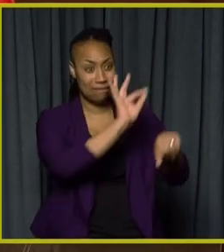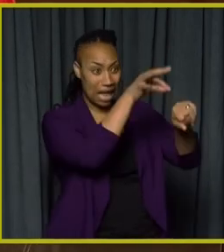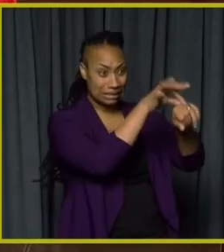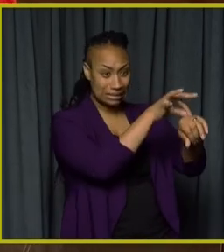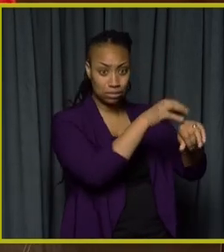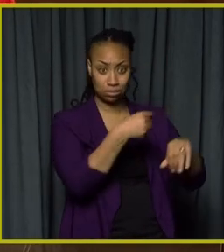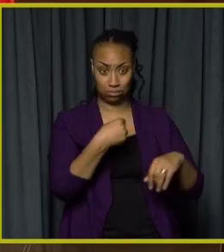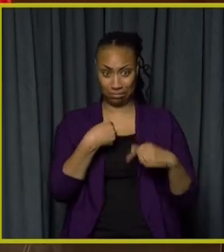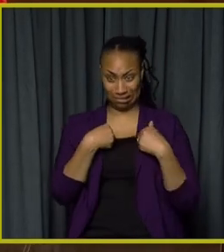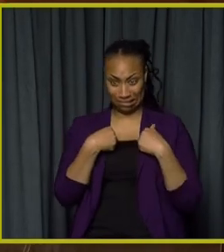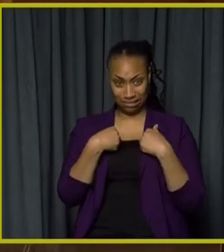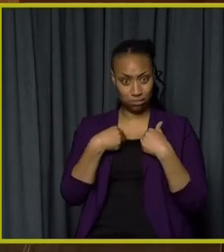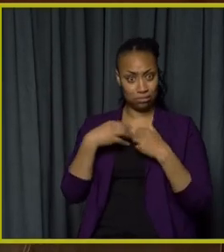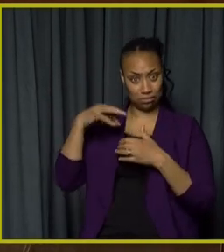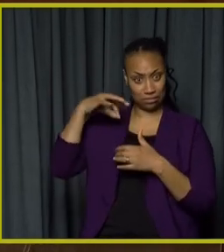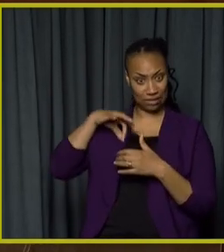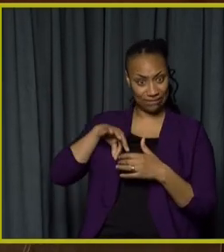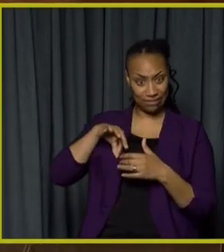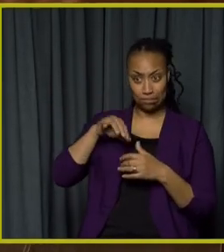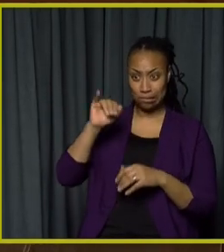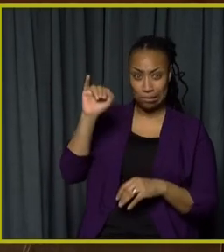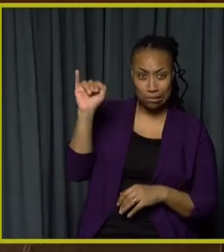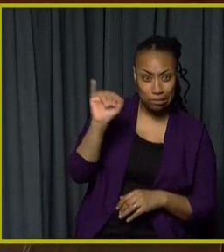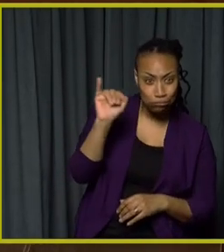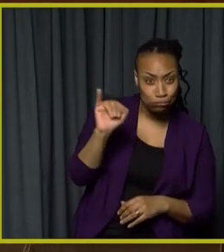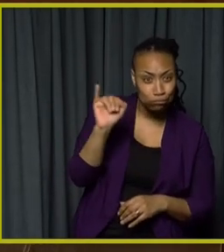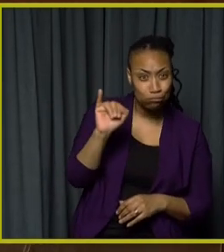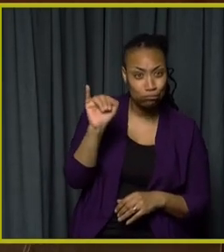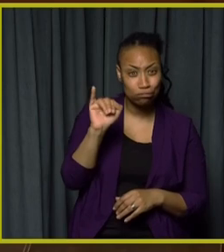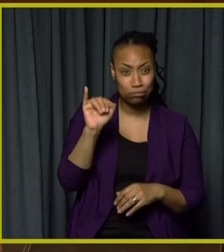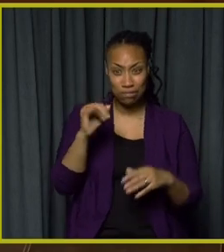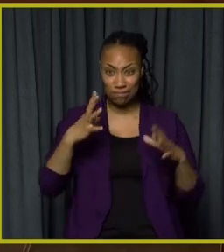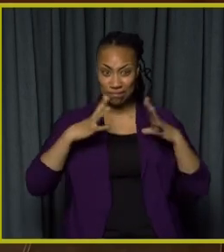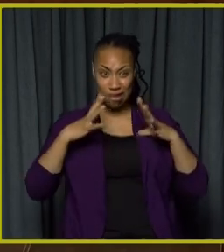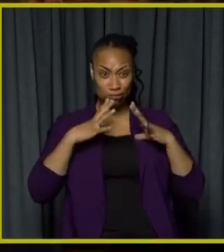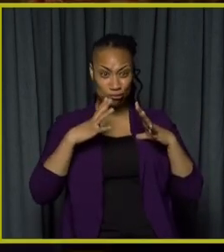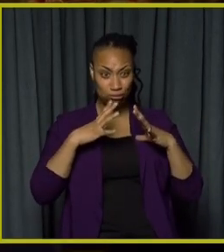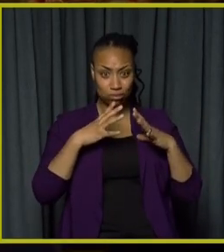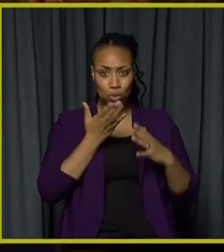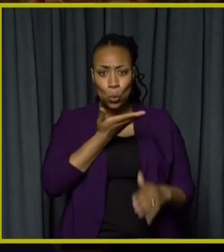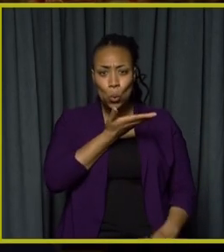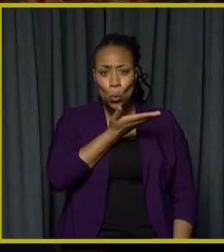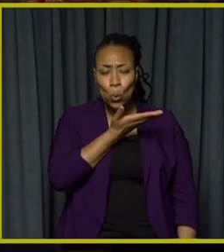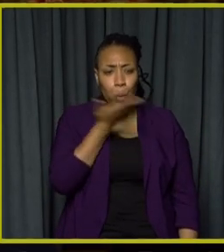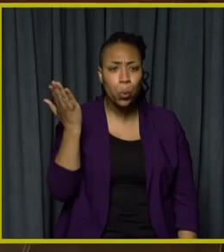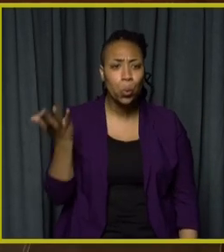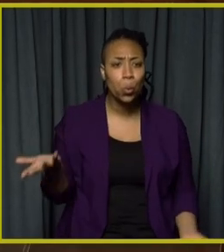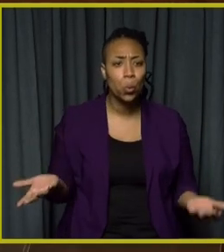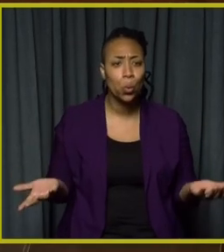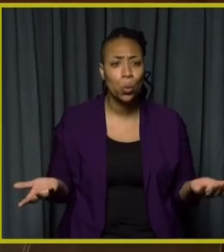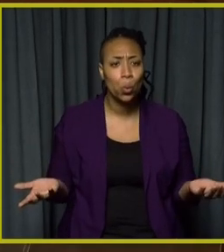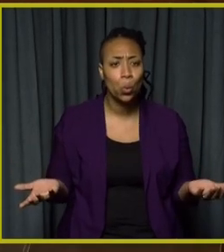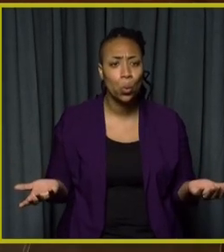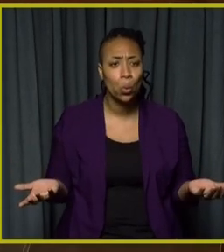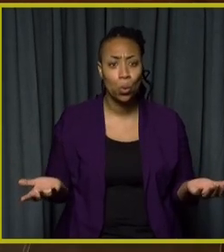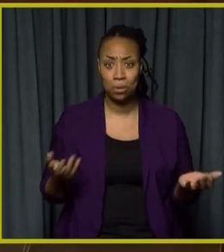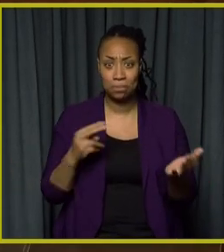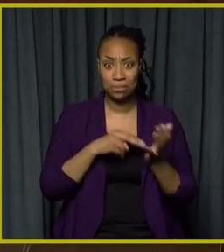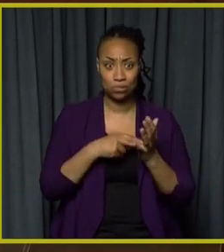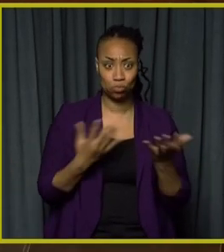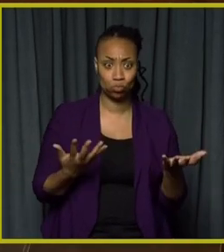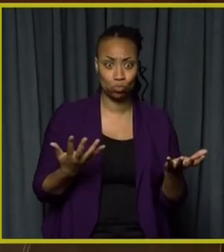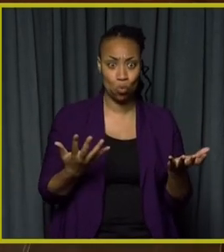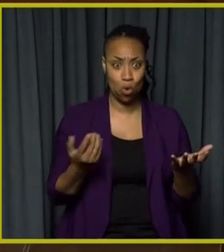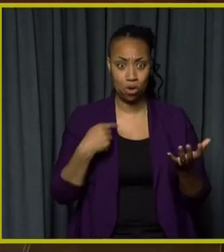a pension, paid time off, no voice on the job whatsoever. It means that me, I haven't been to